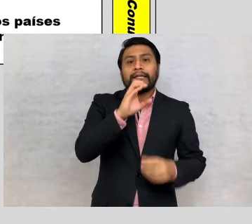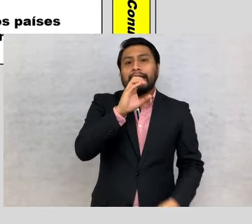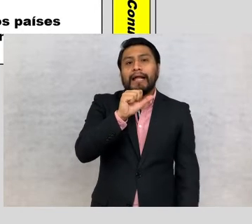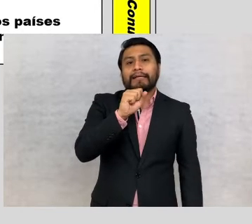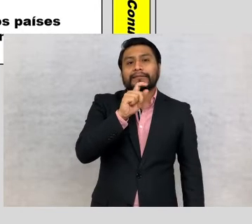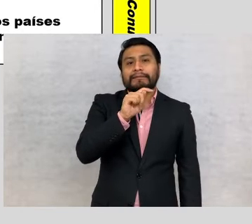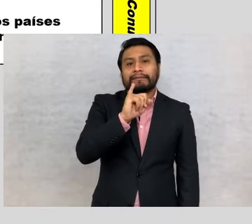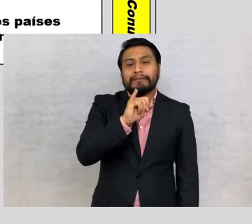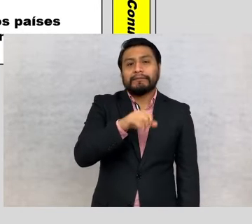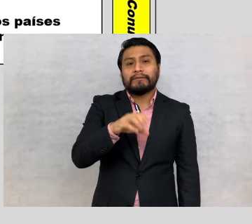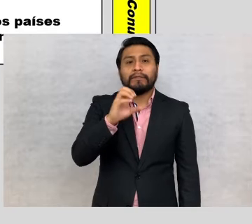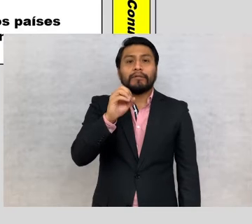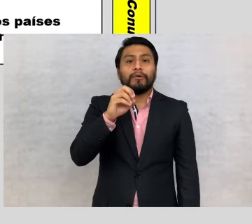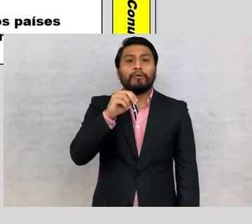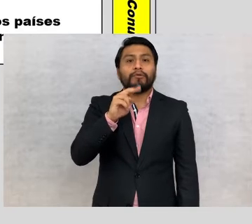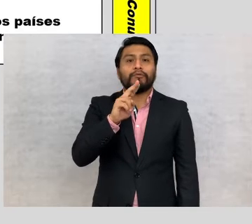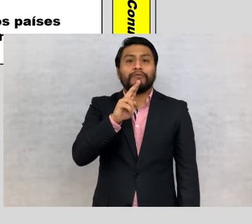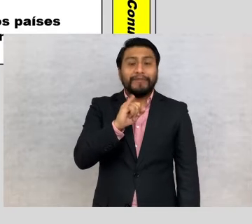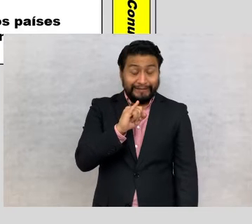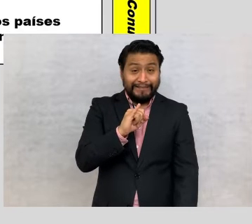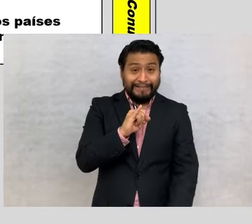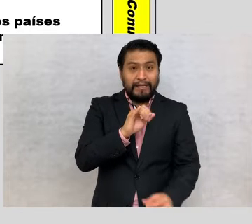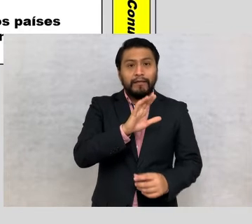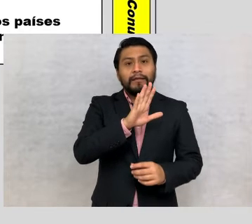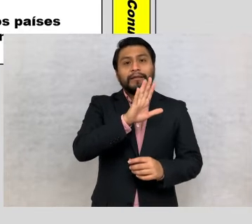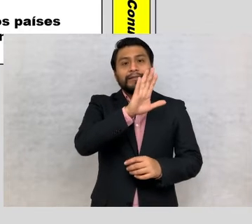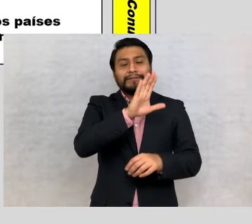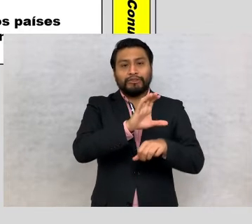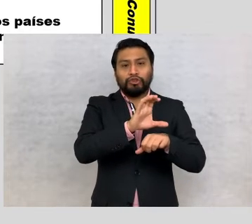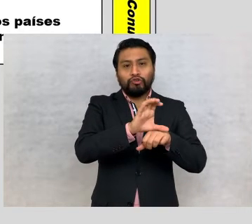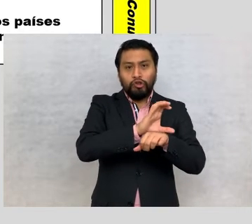Connubii, an encyclical of the Catholic Church